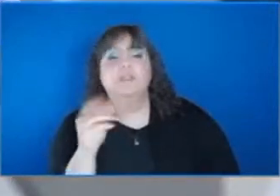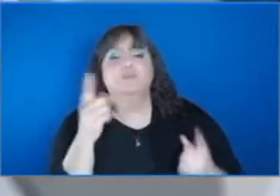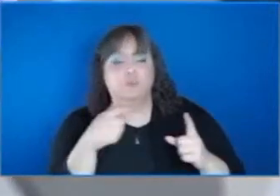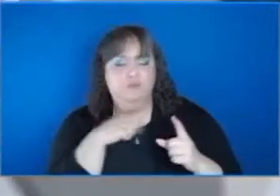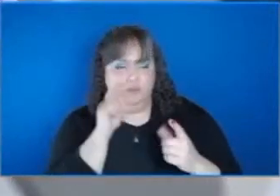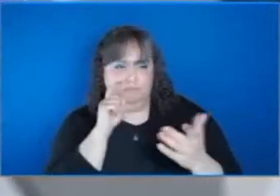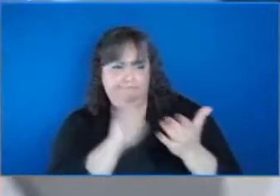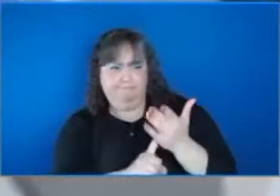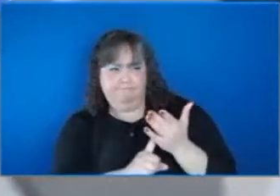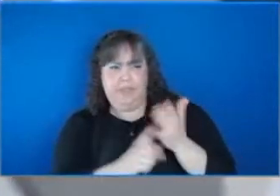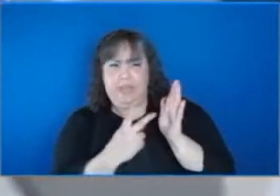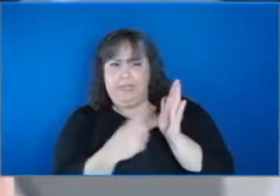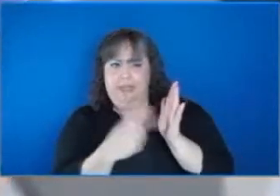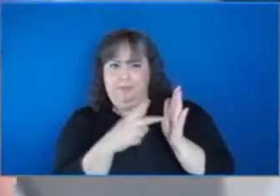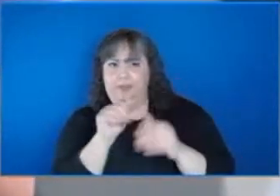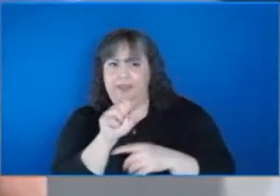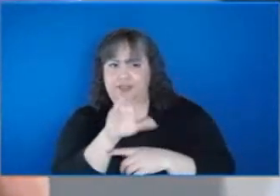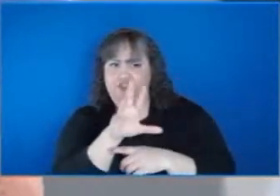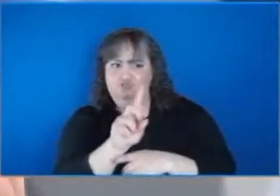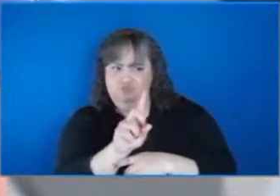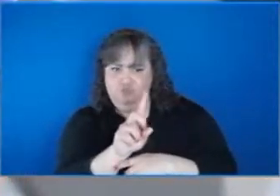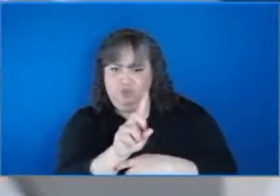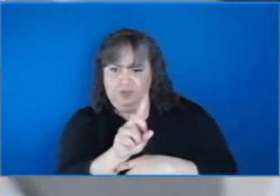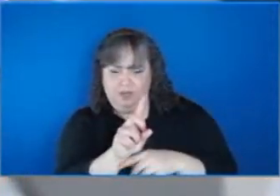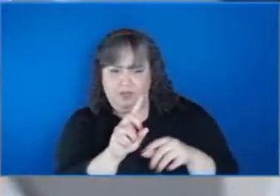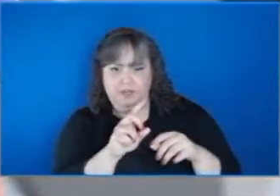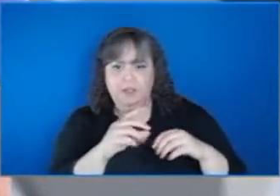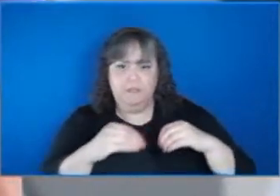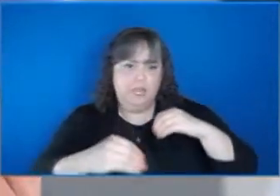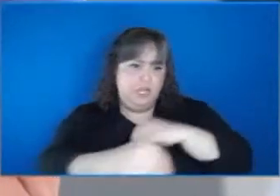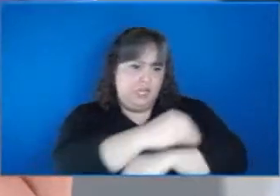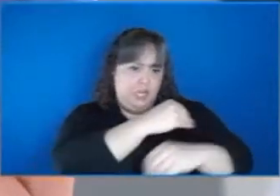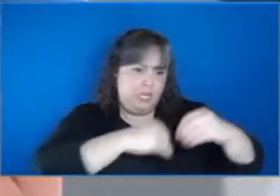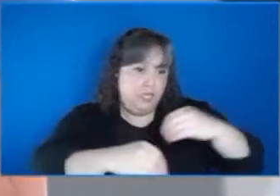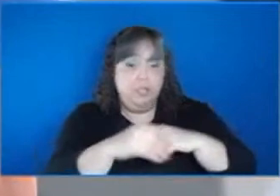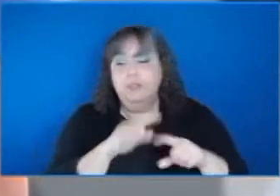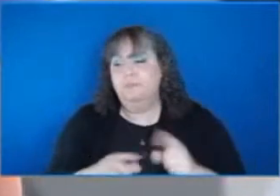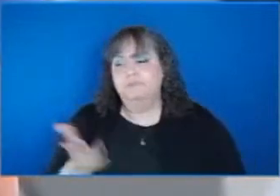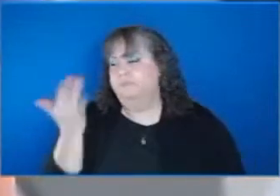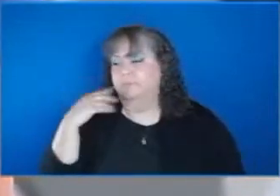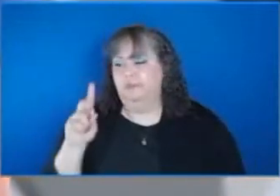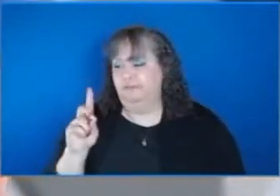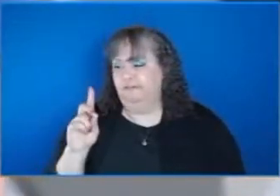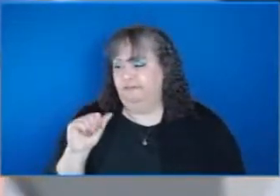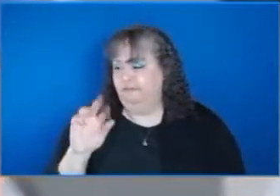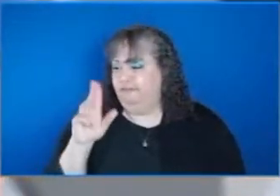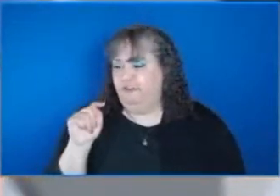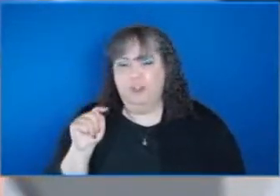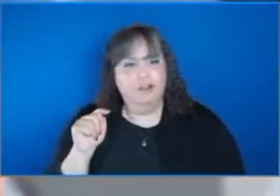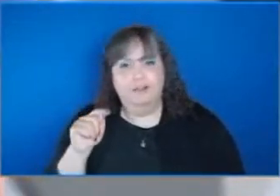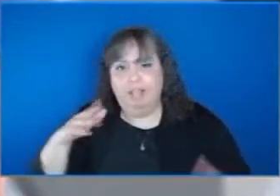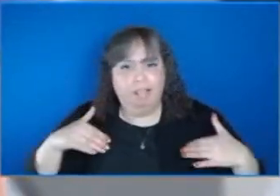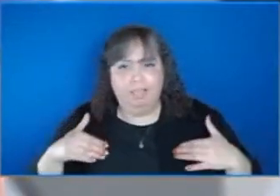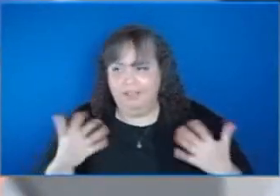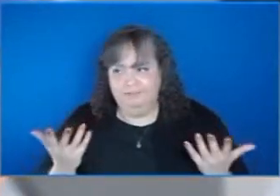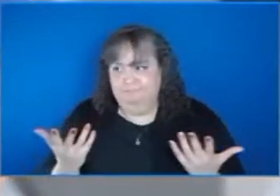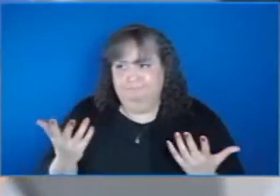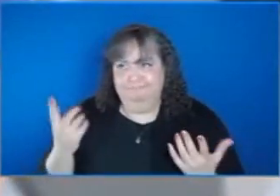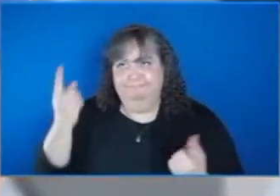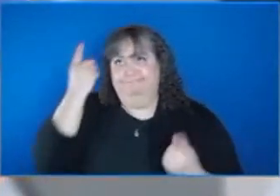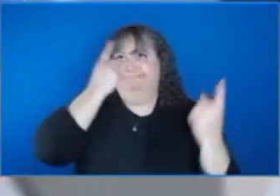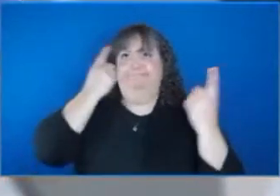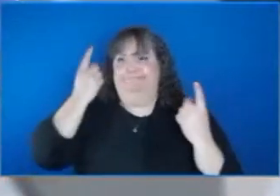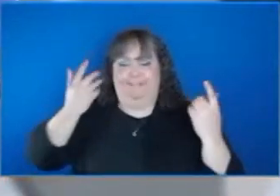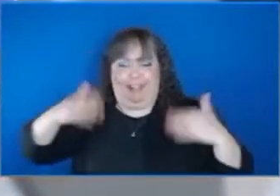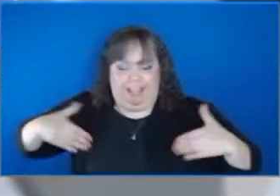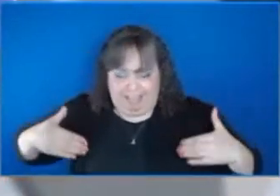that was seen. I mean, so, but, DART mission didn't exist then. So, it was sort of talked about in some science conferences